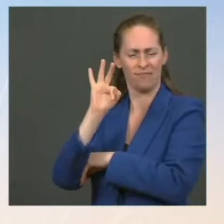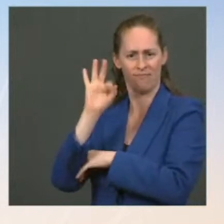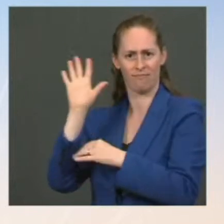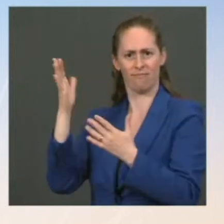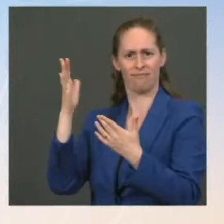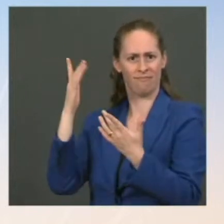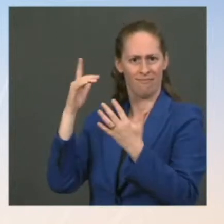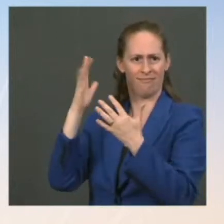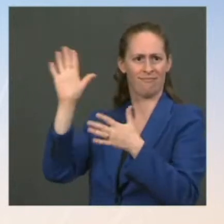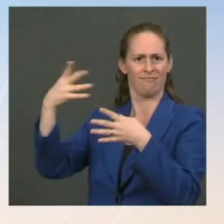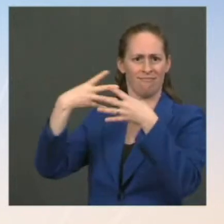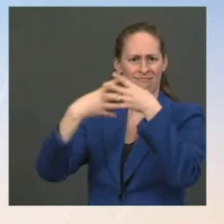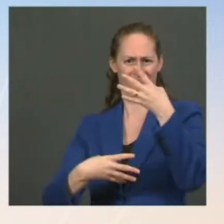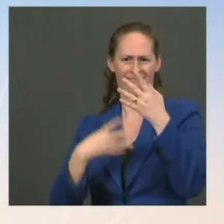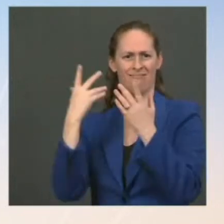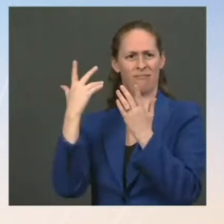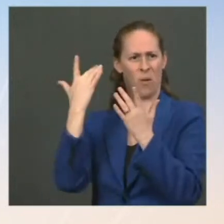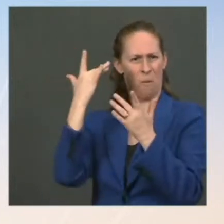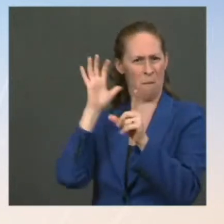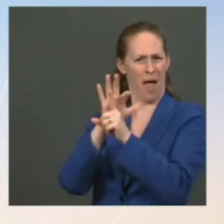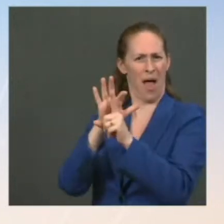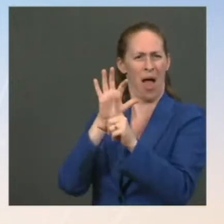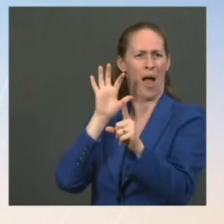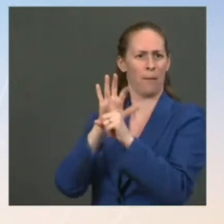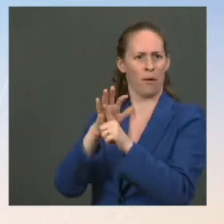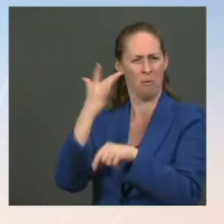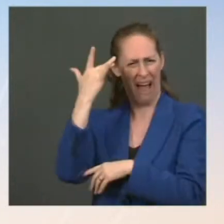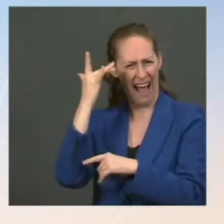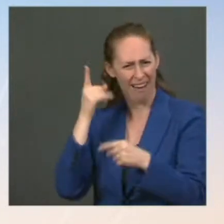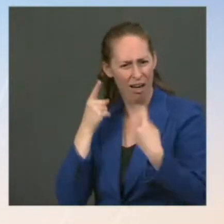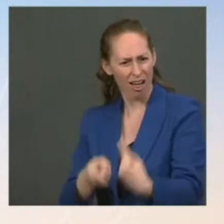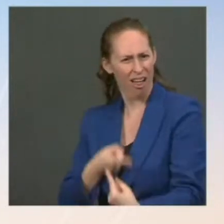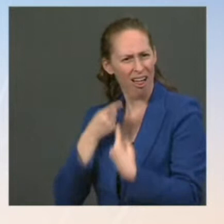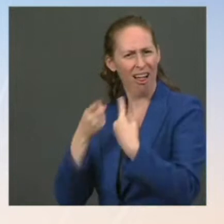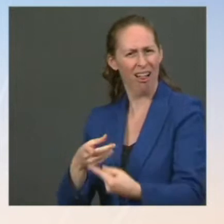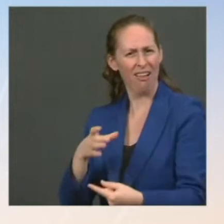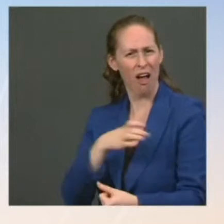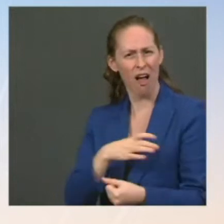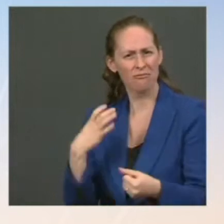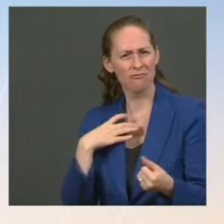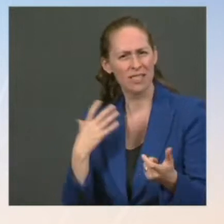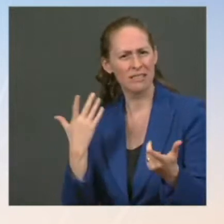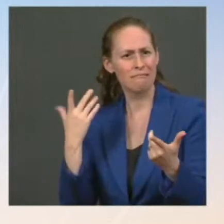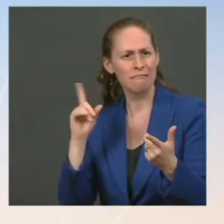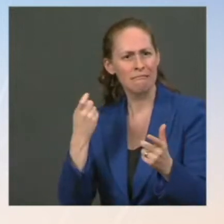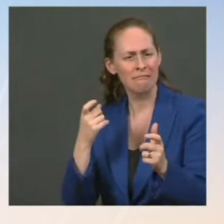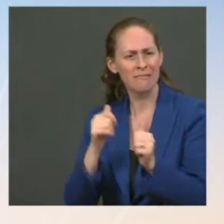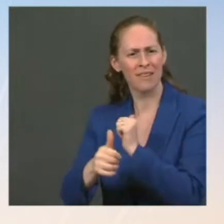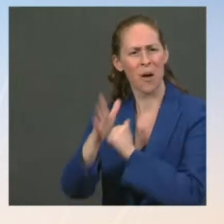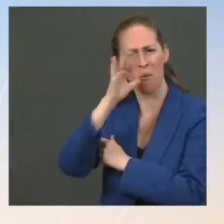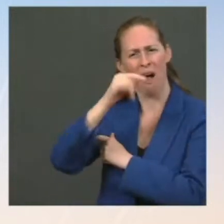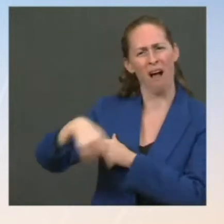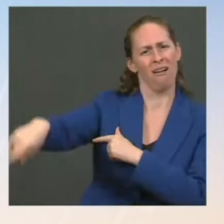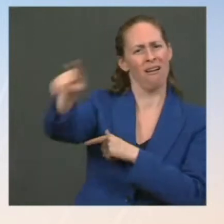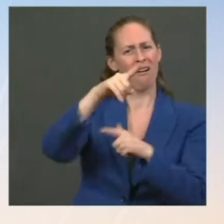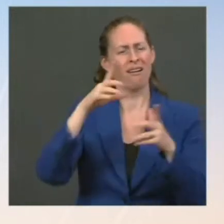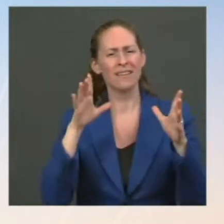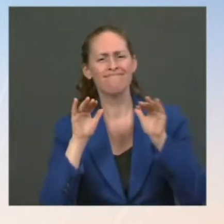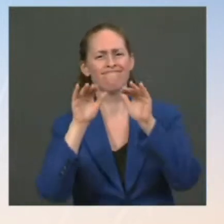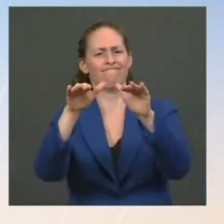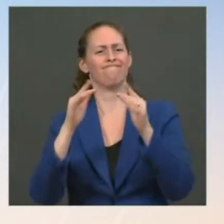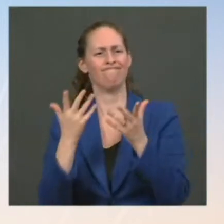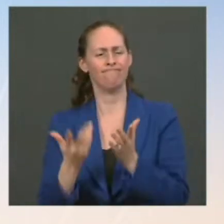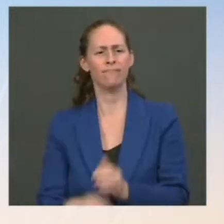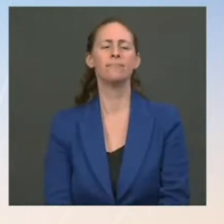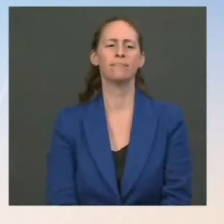votes to get it through Congress? And why hasn't he rallied public support, really, to get this done? Well, I would say first, if public support is right